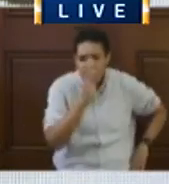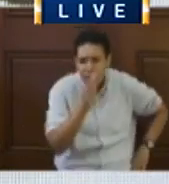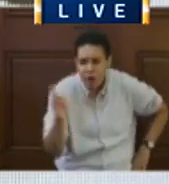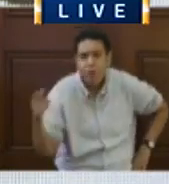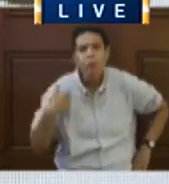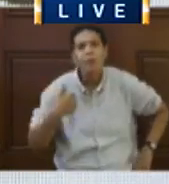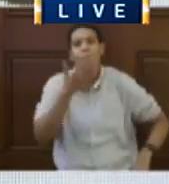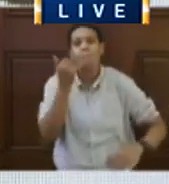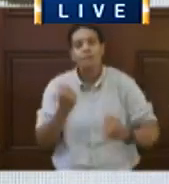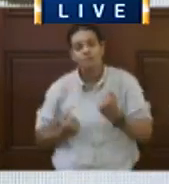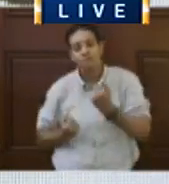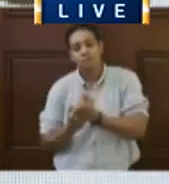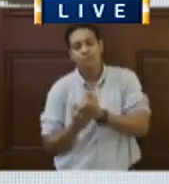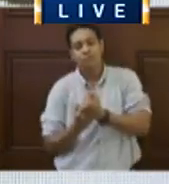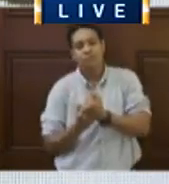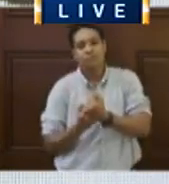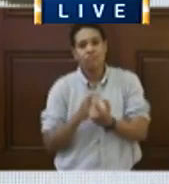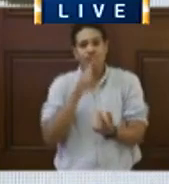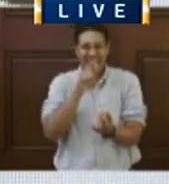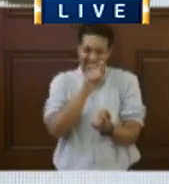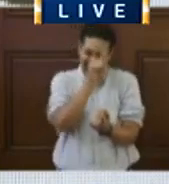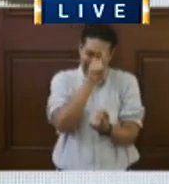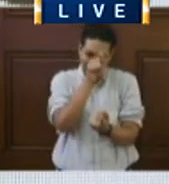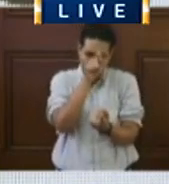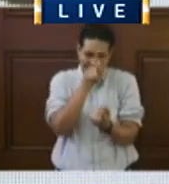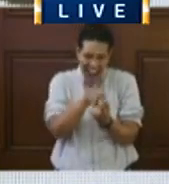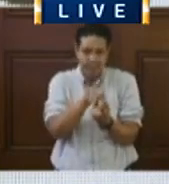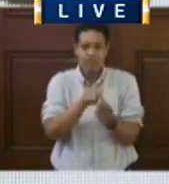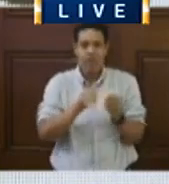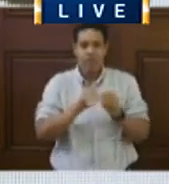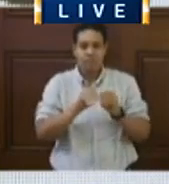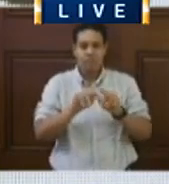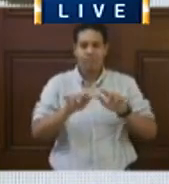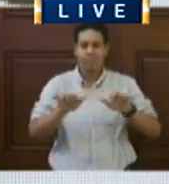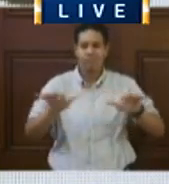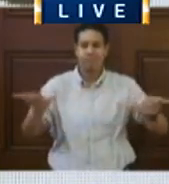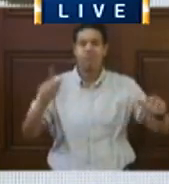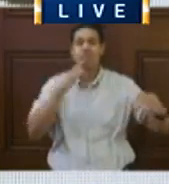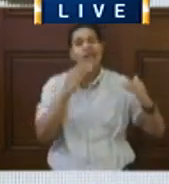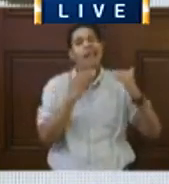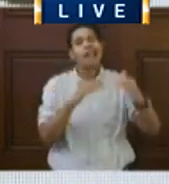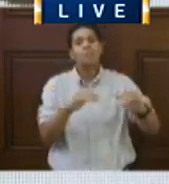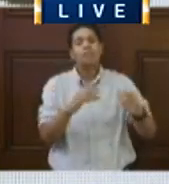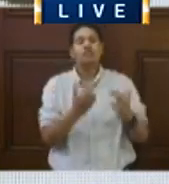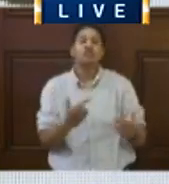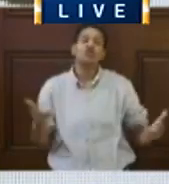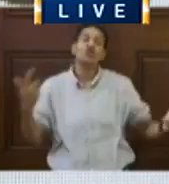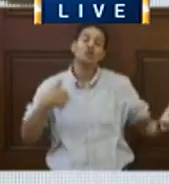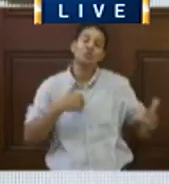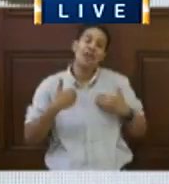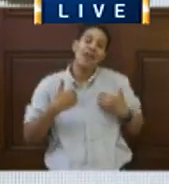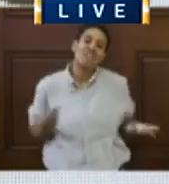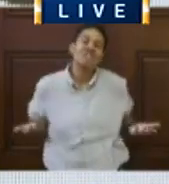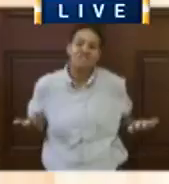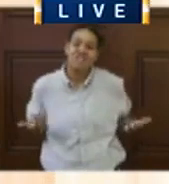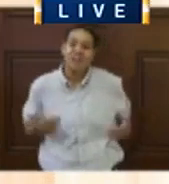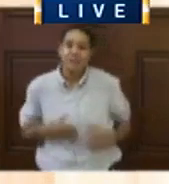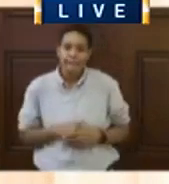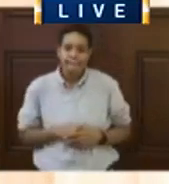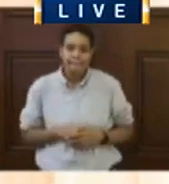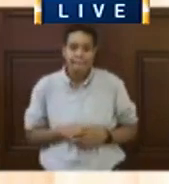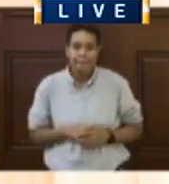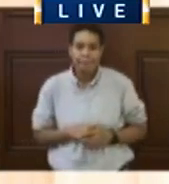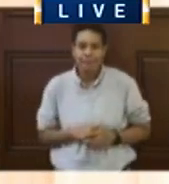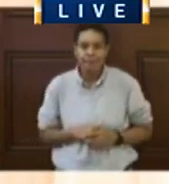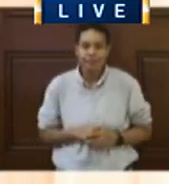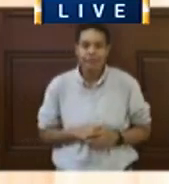to accurately distribute the very limited resources that we have. Thank you so much, Prime Minister. We have